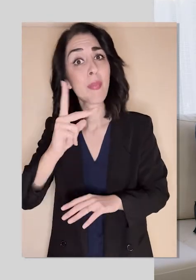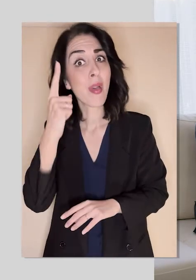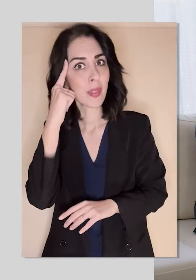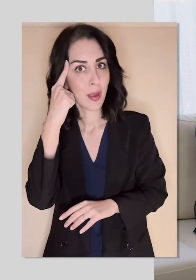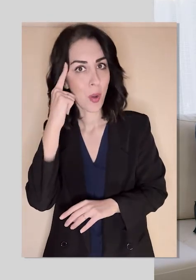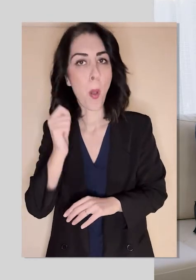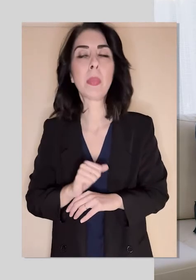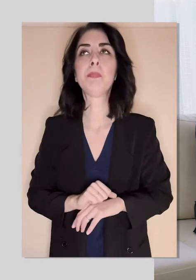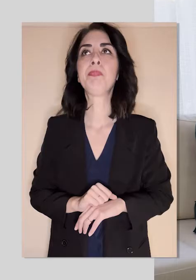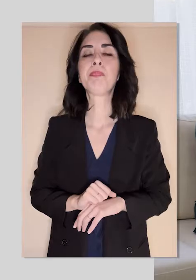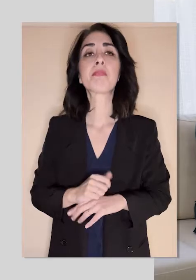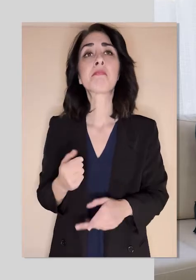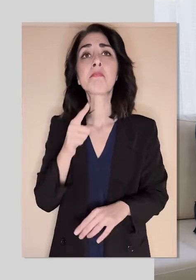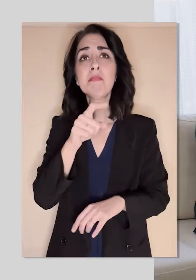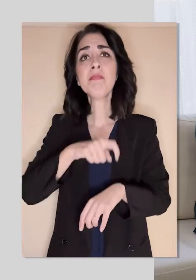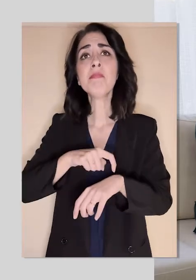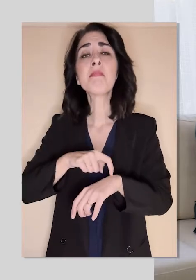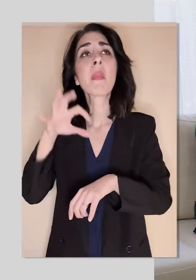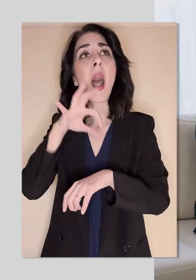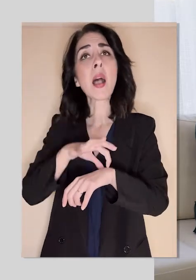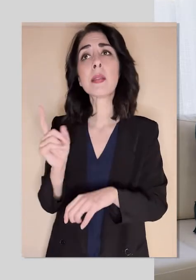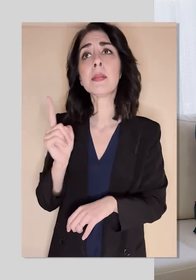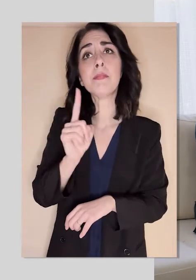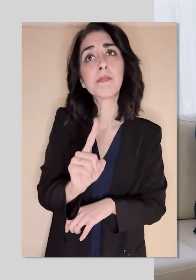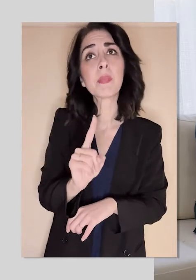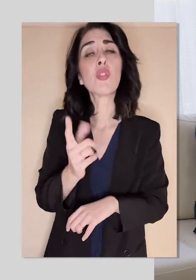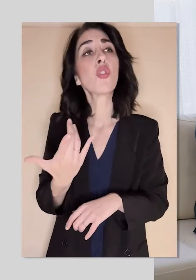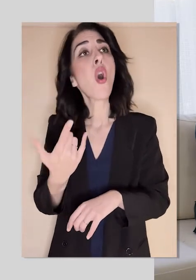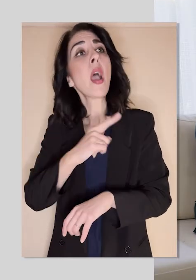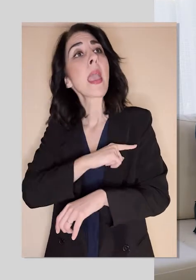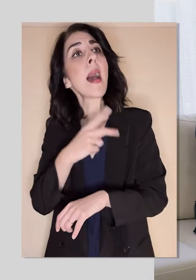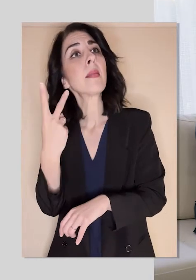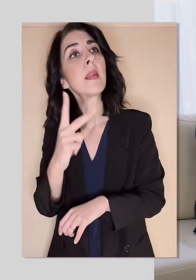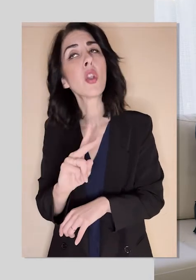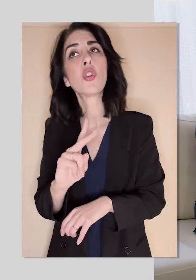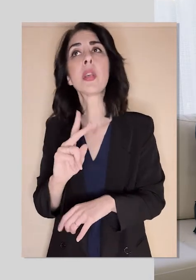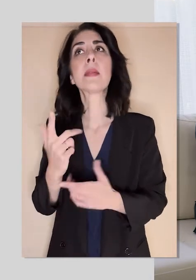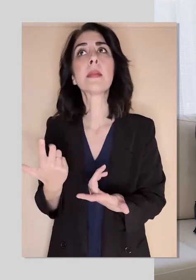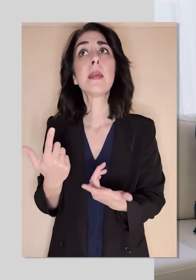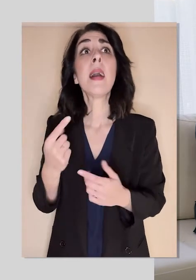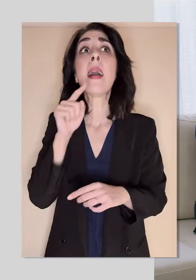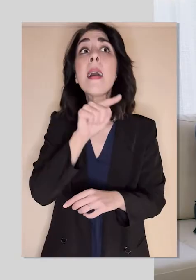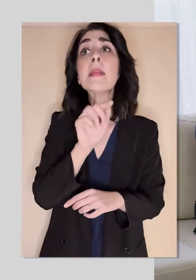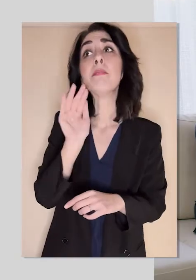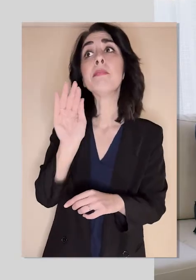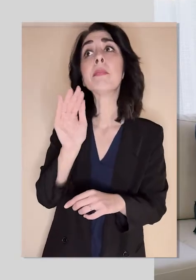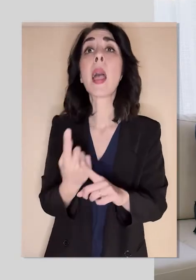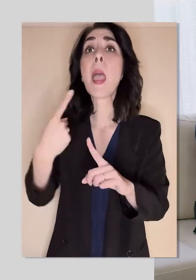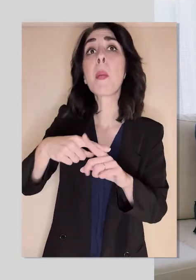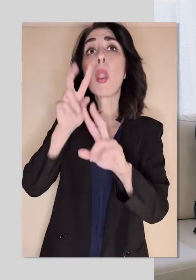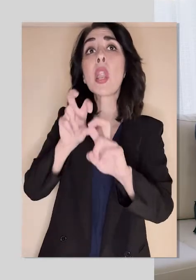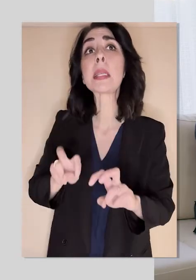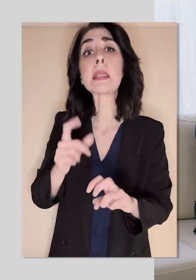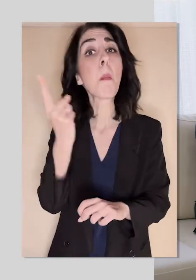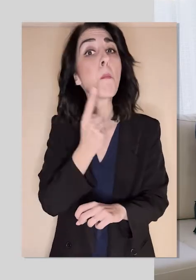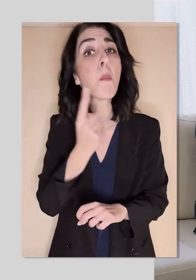percentage of your practice, when you see headache migraine patients, do you require any additional testing?